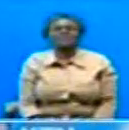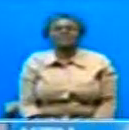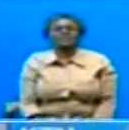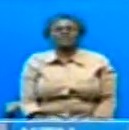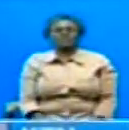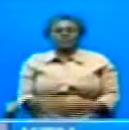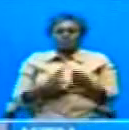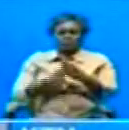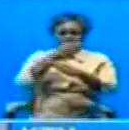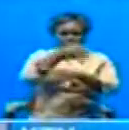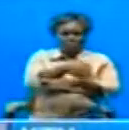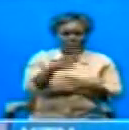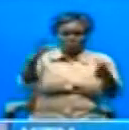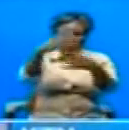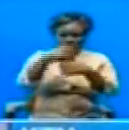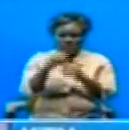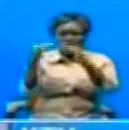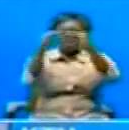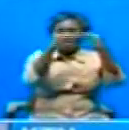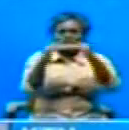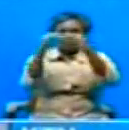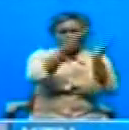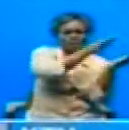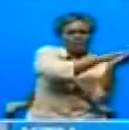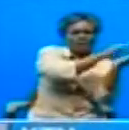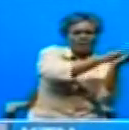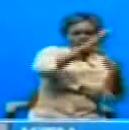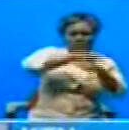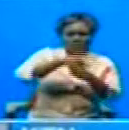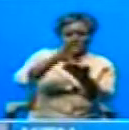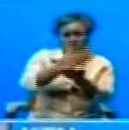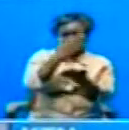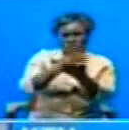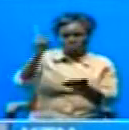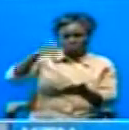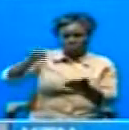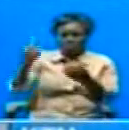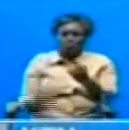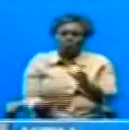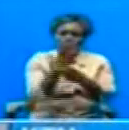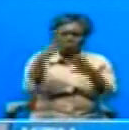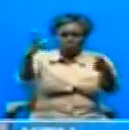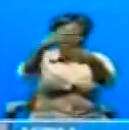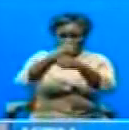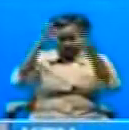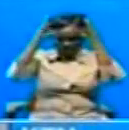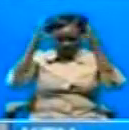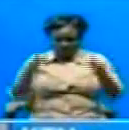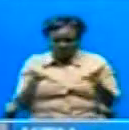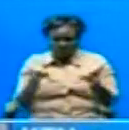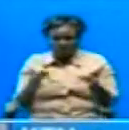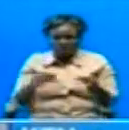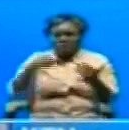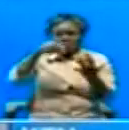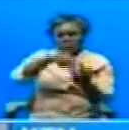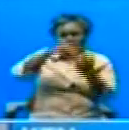While crossing over to the corporate scene, Equity Bank has received shareholder approval to set up a holding company. The decision was made at an